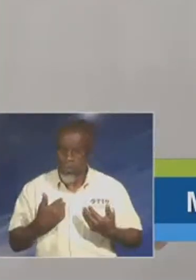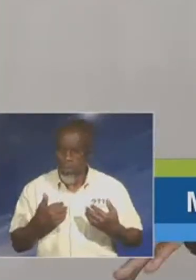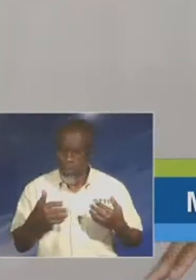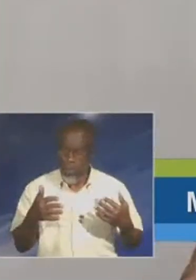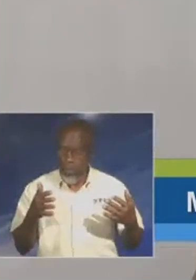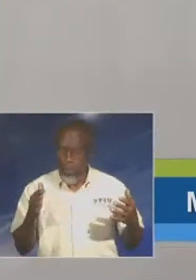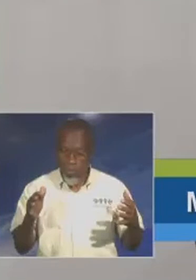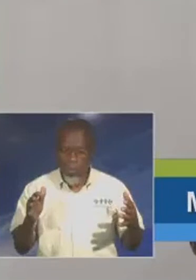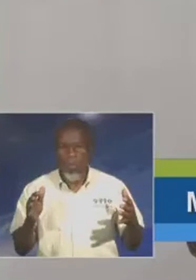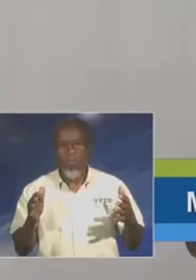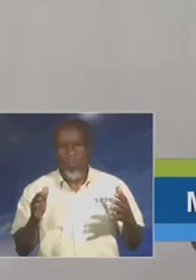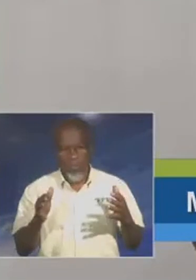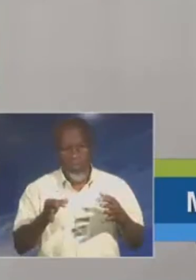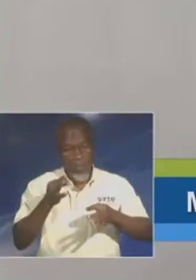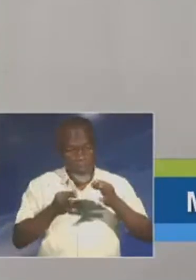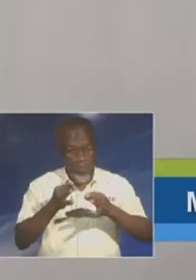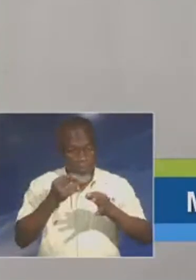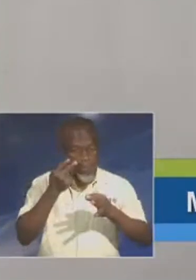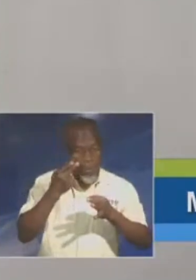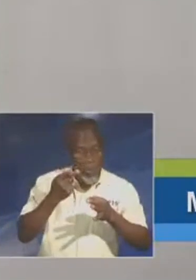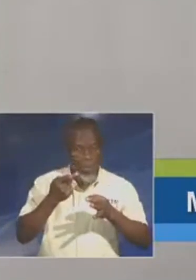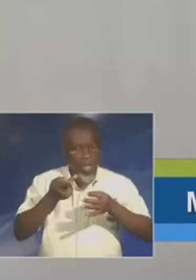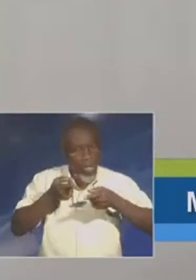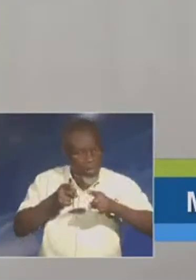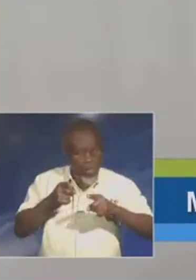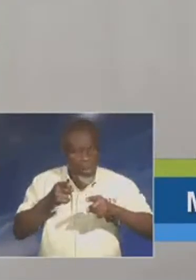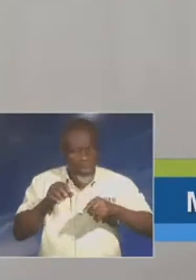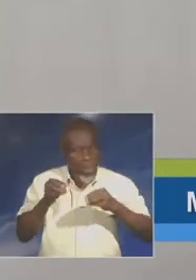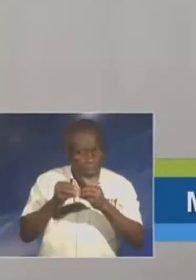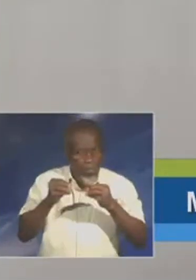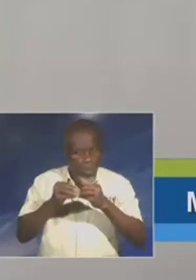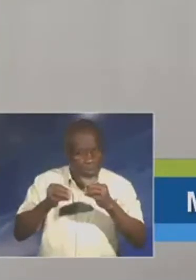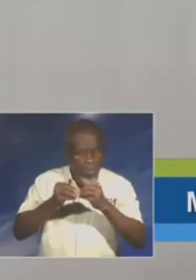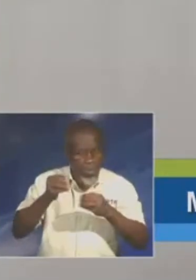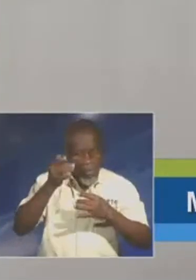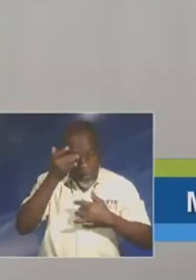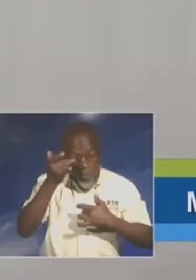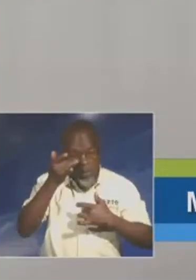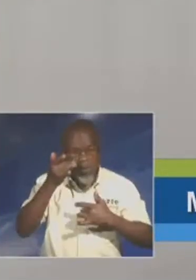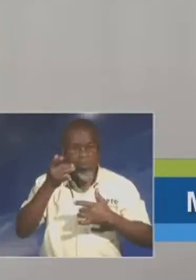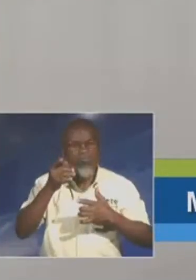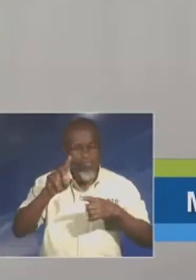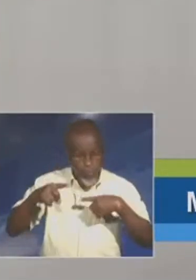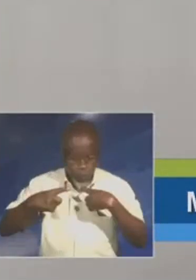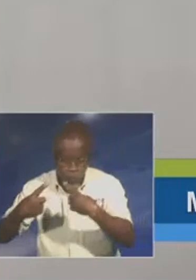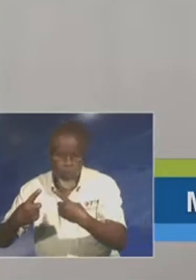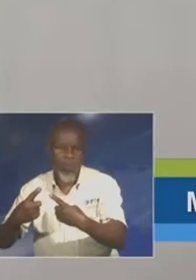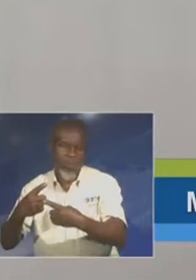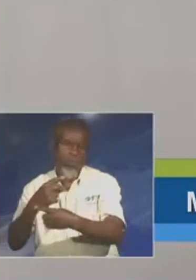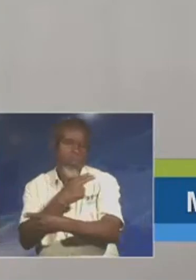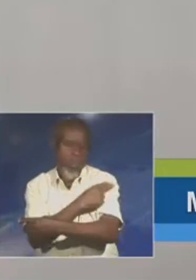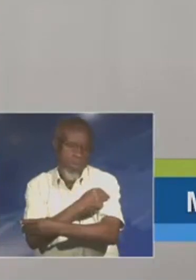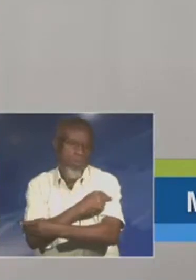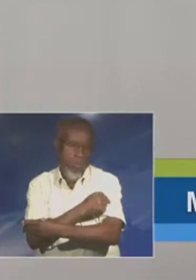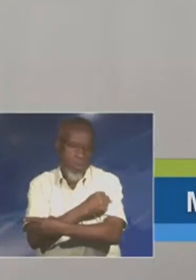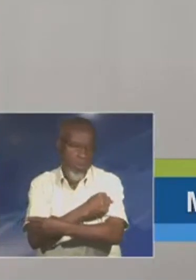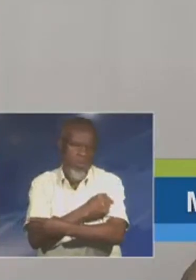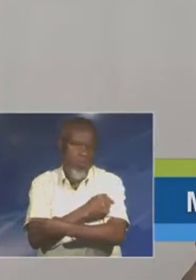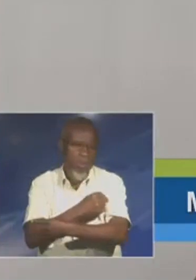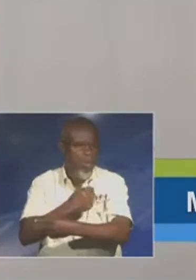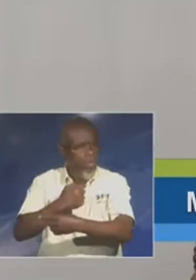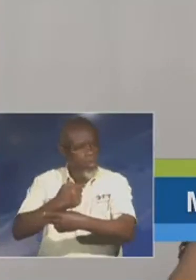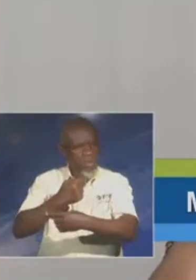you're getting much worse very fast, as Dr. Abdul Richards has said, go to a hospital setting to say, I am